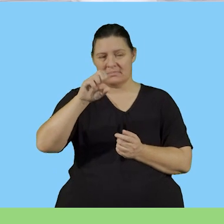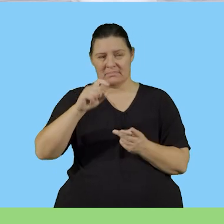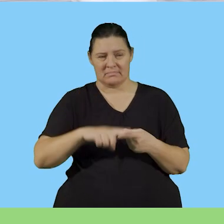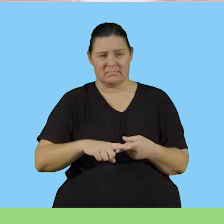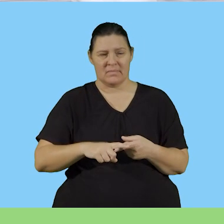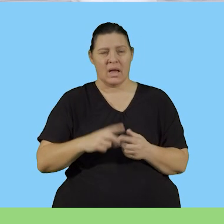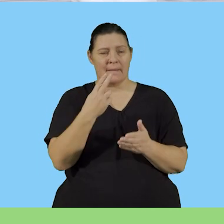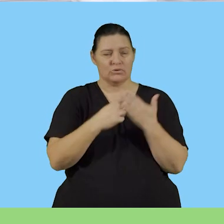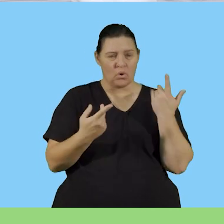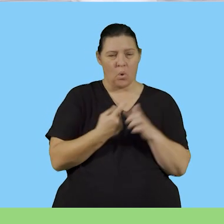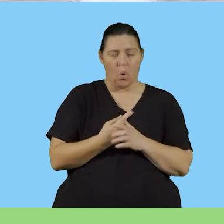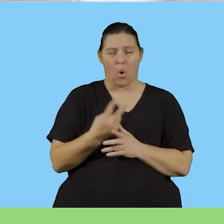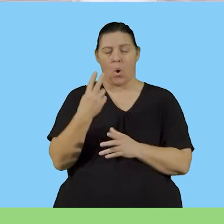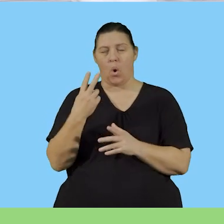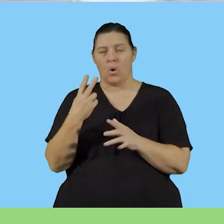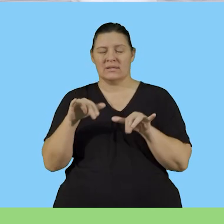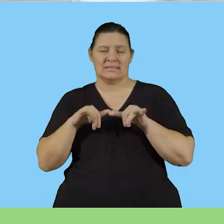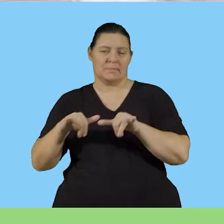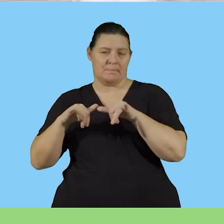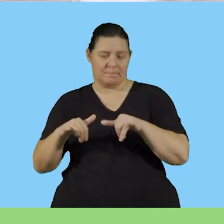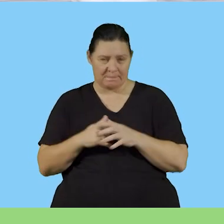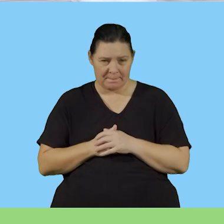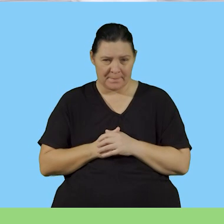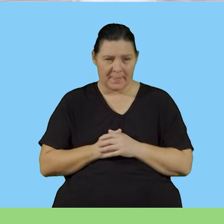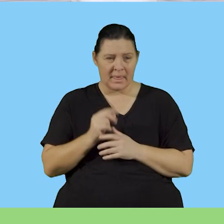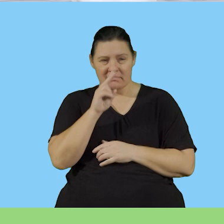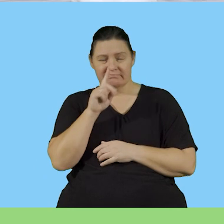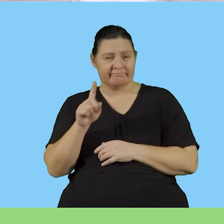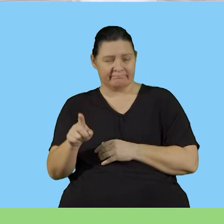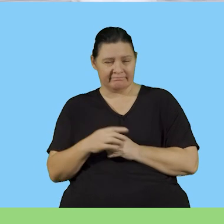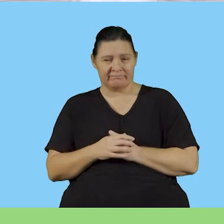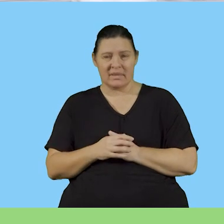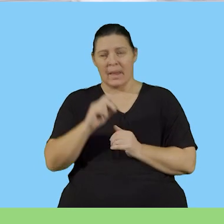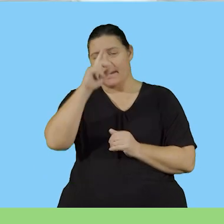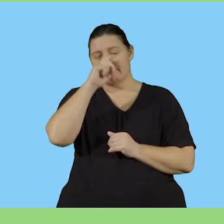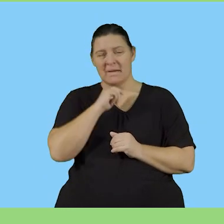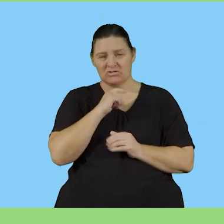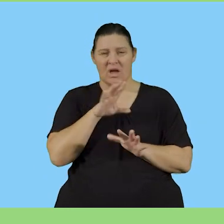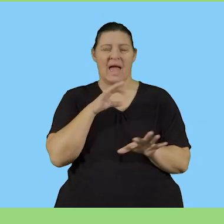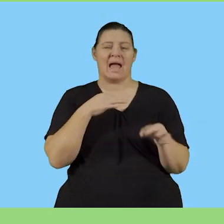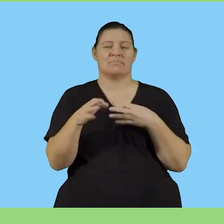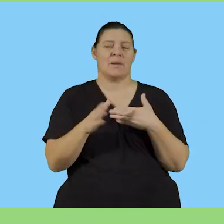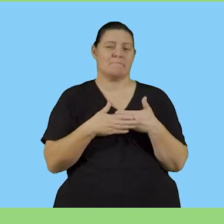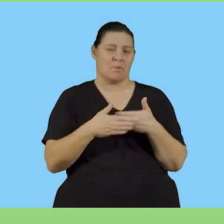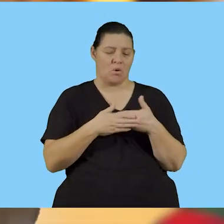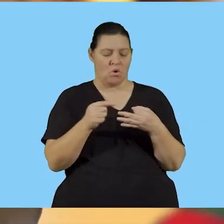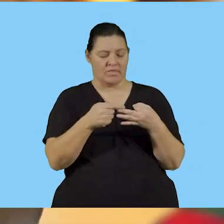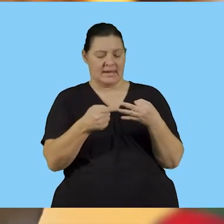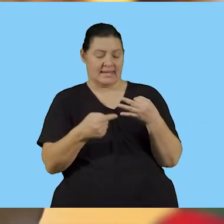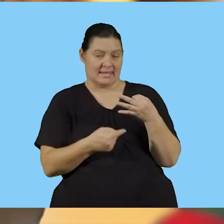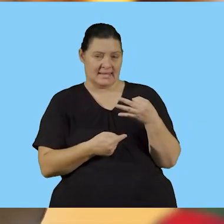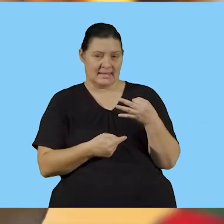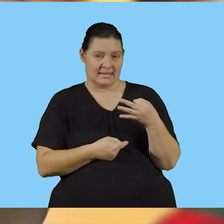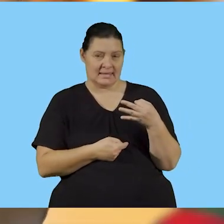parasitism, mutualism, and commensalism. So in the next slide, we are going to look at pictures that further